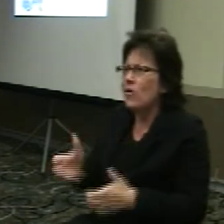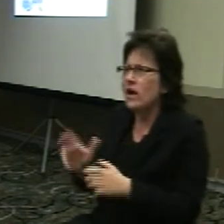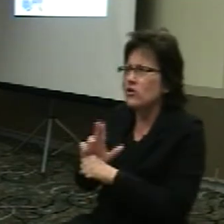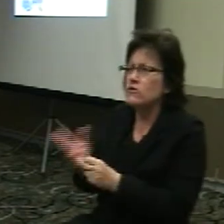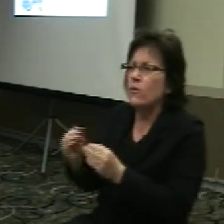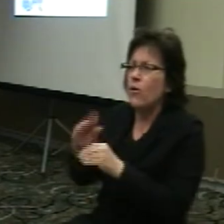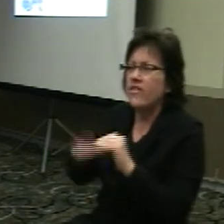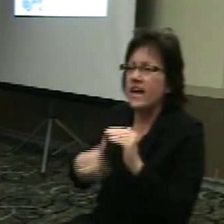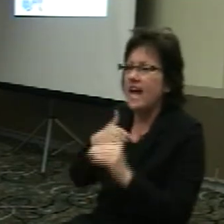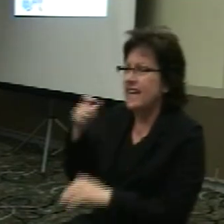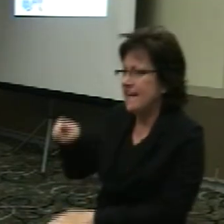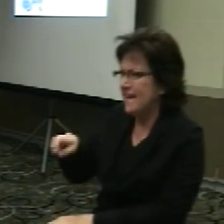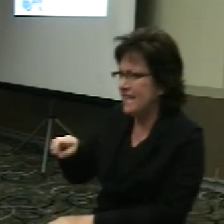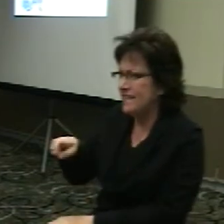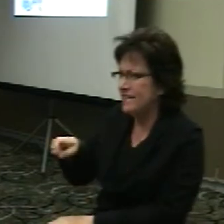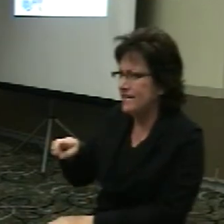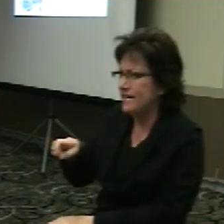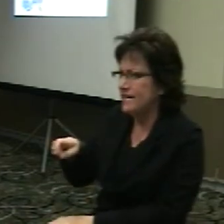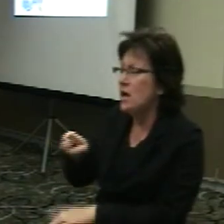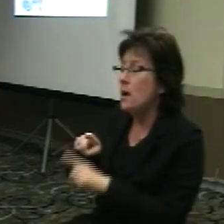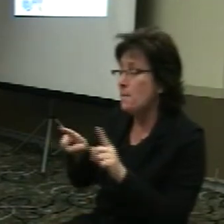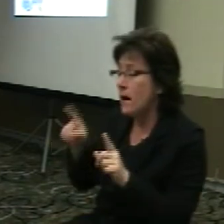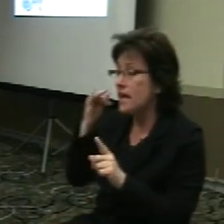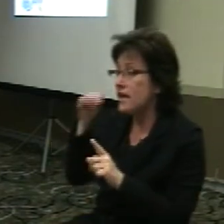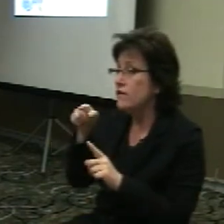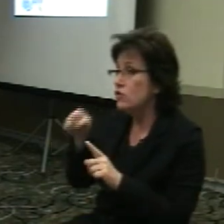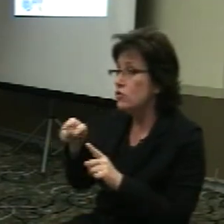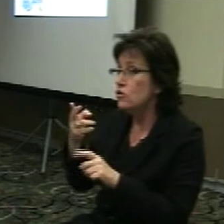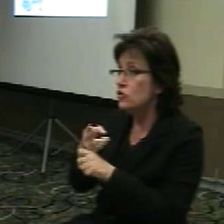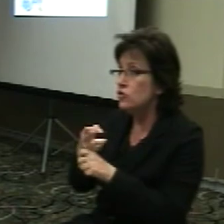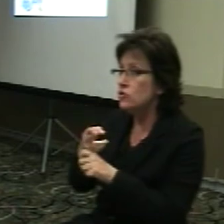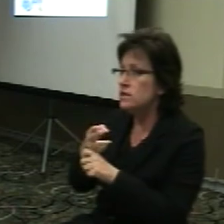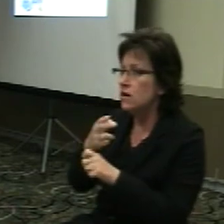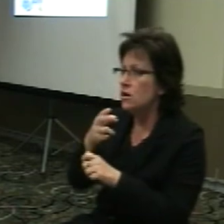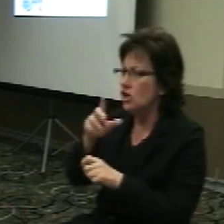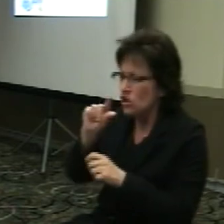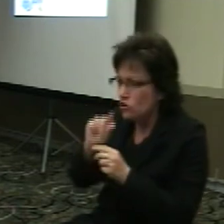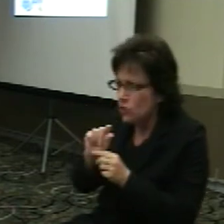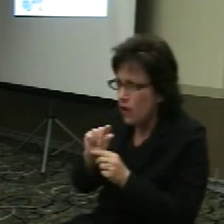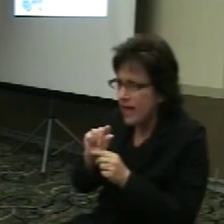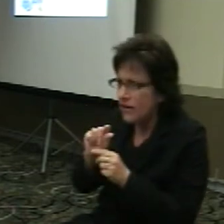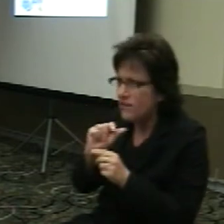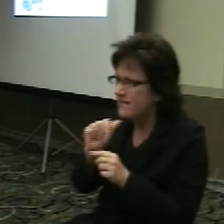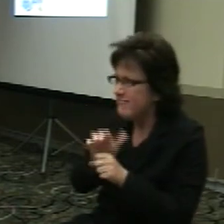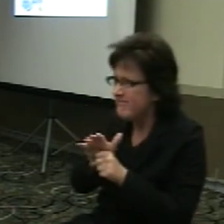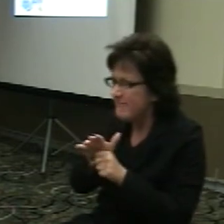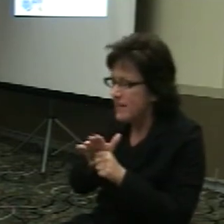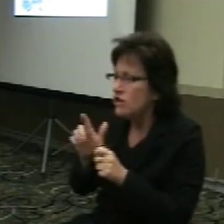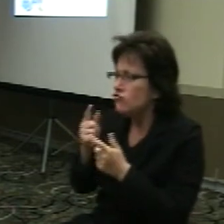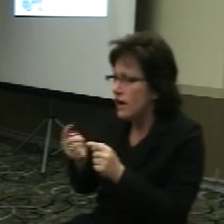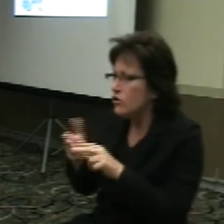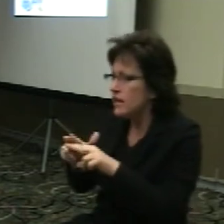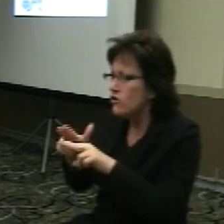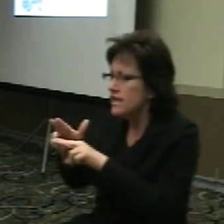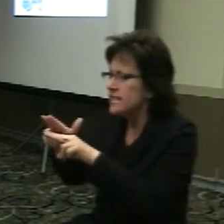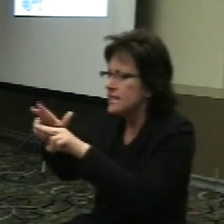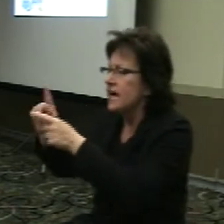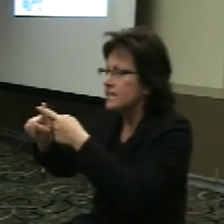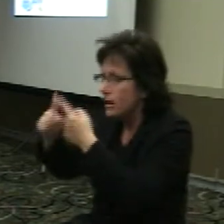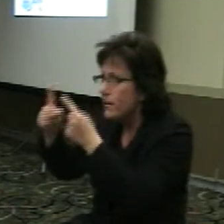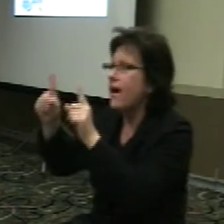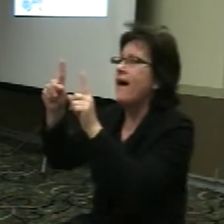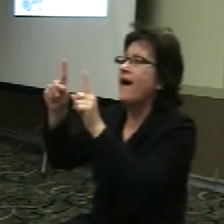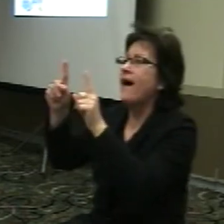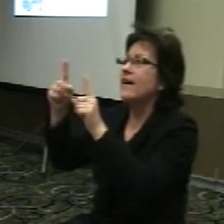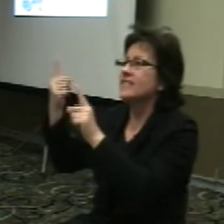use more than I need, but if you use too little and try to just increase it until you get something effective, what